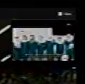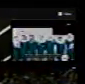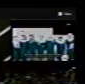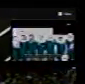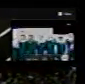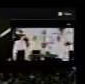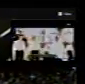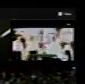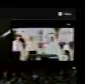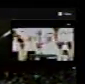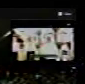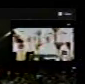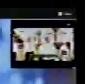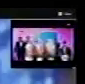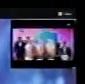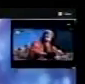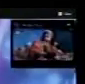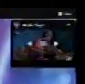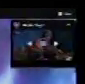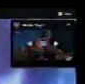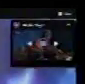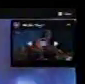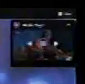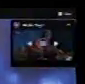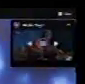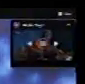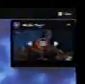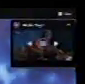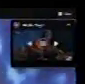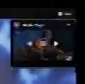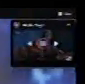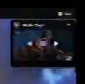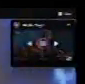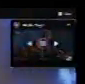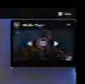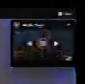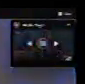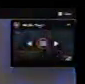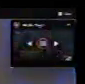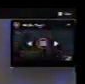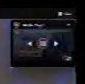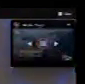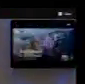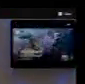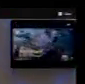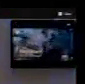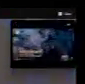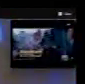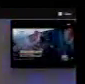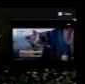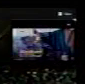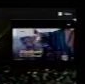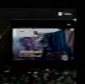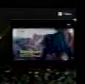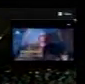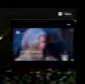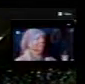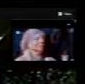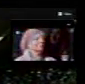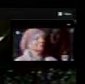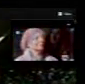that sent me while it is day. I submit to the will of my Father. That's how he taught